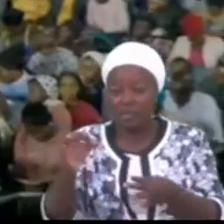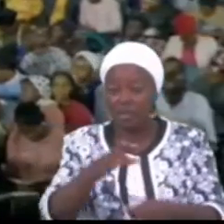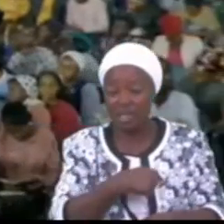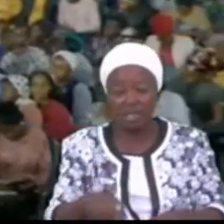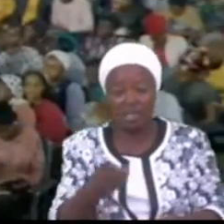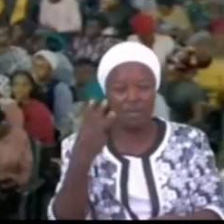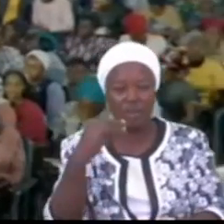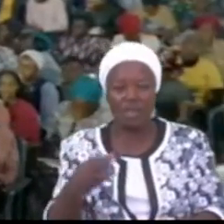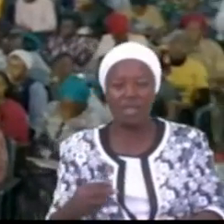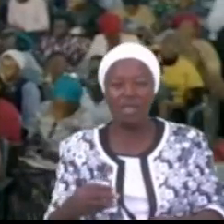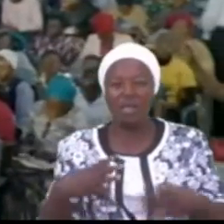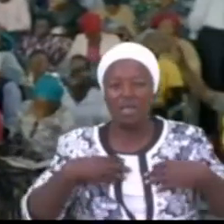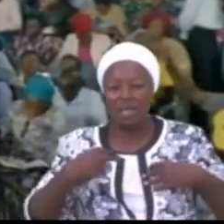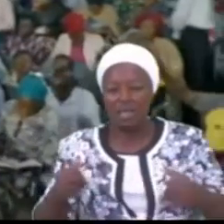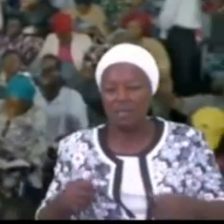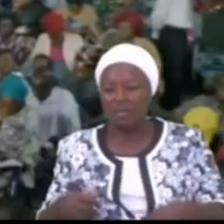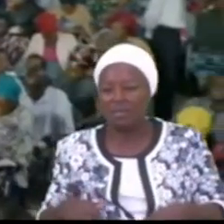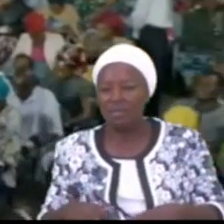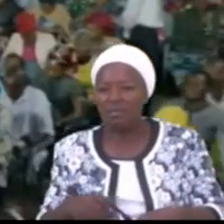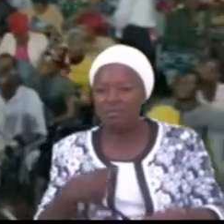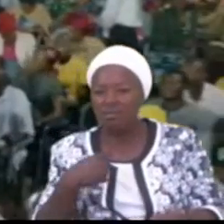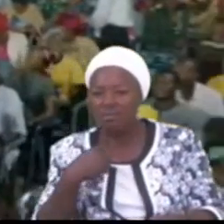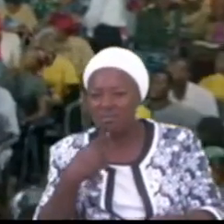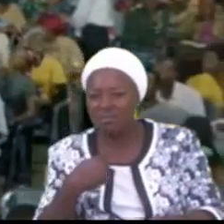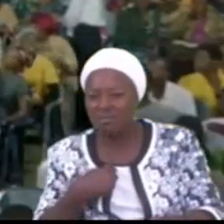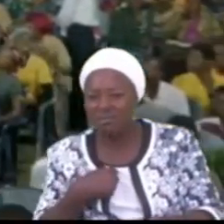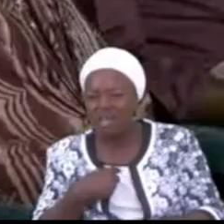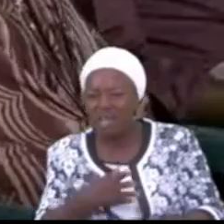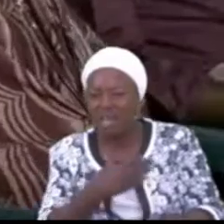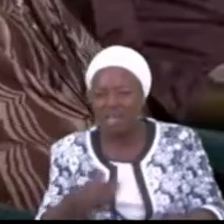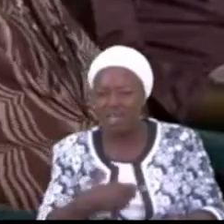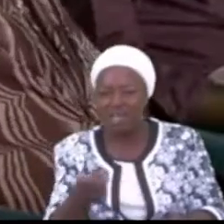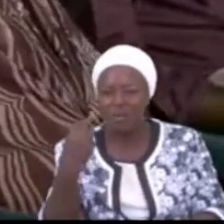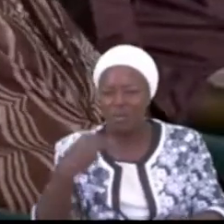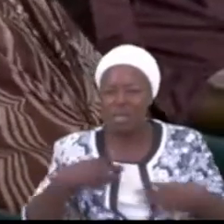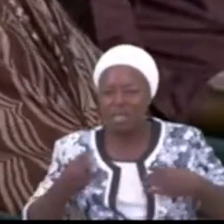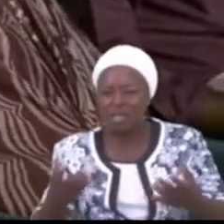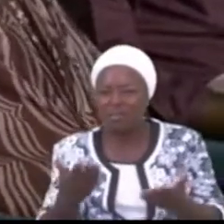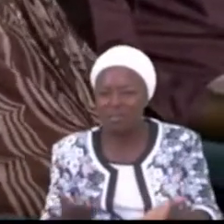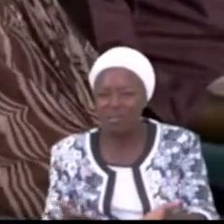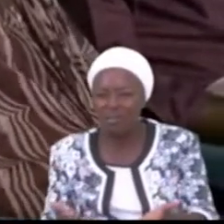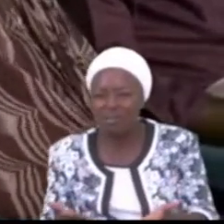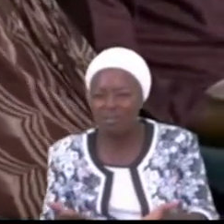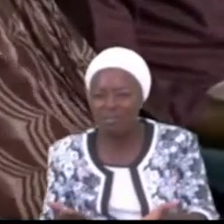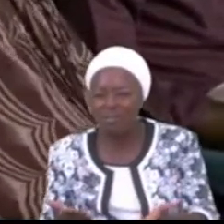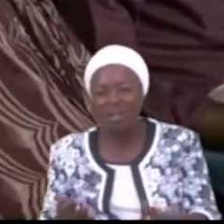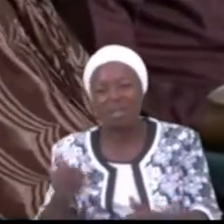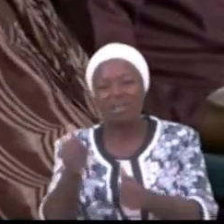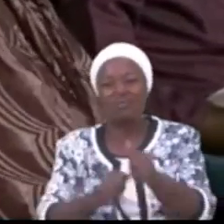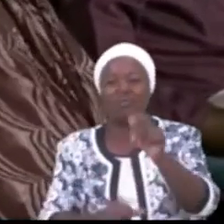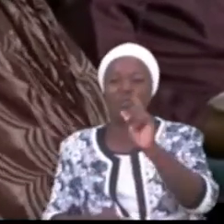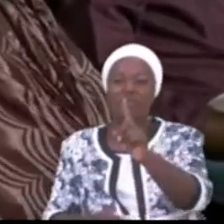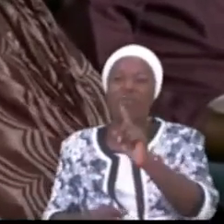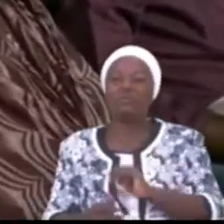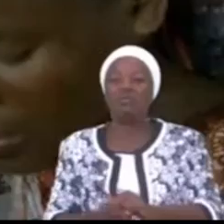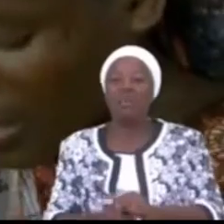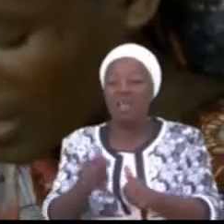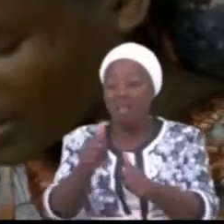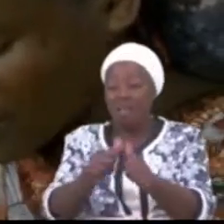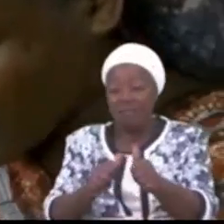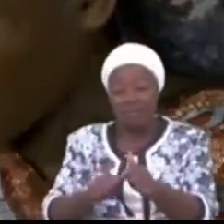me. And they were healed. Everyone.